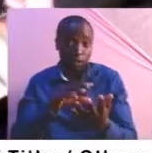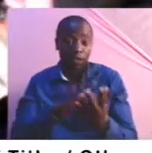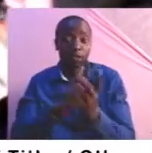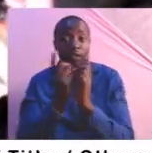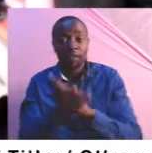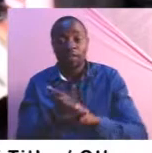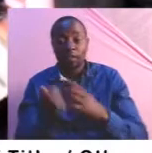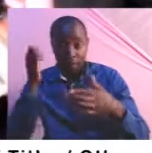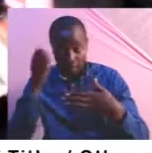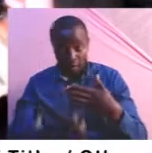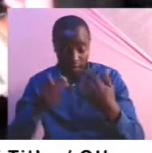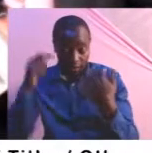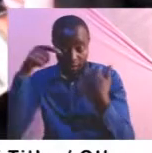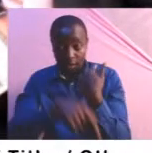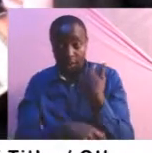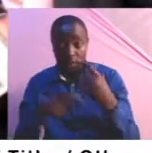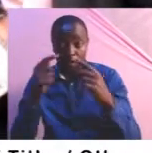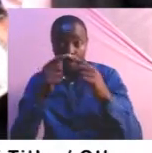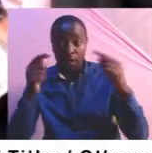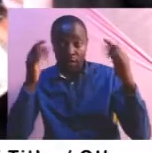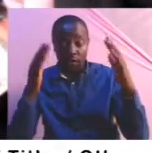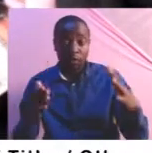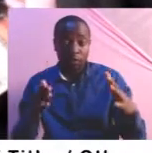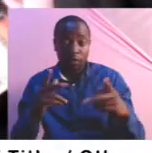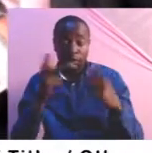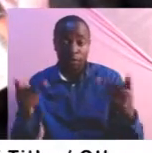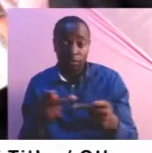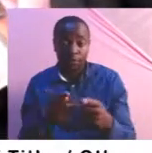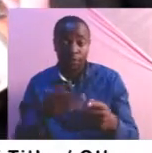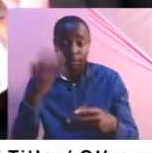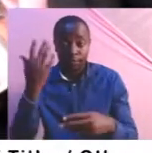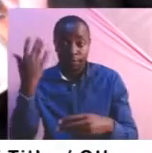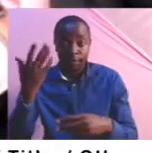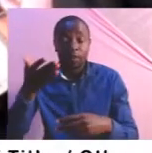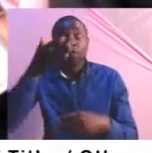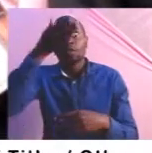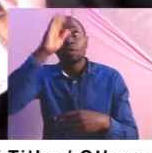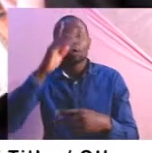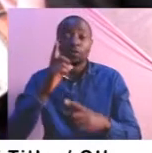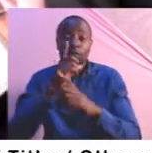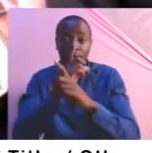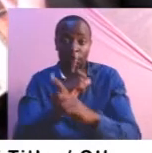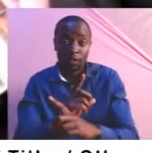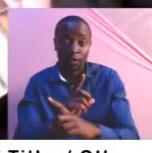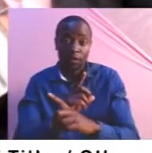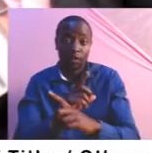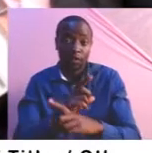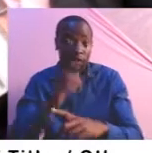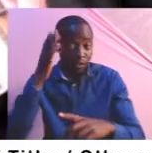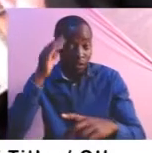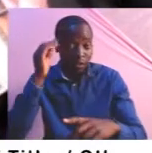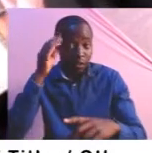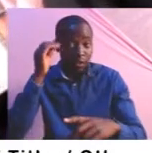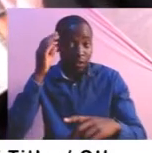completely down there in the... As our sister was reading, the things God is defending against Israel.